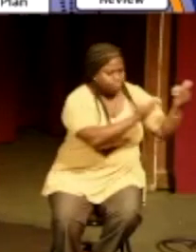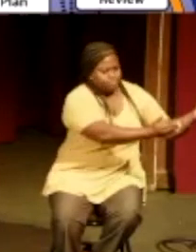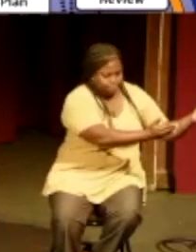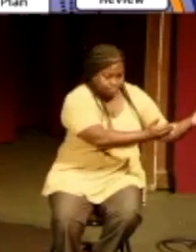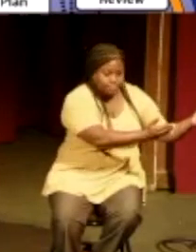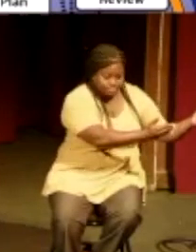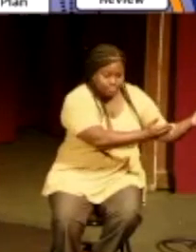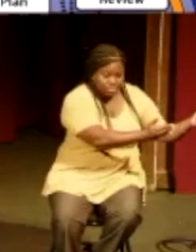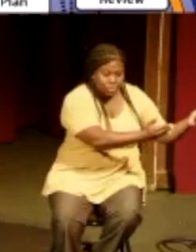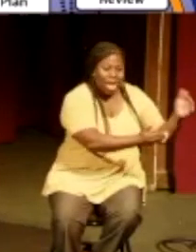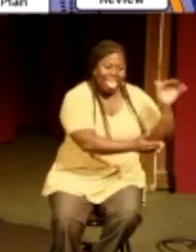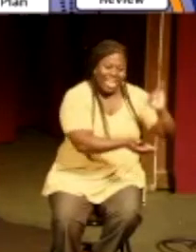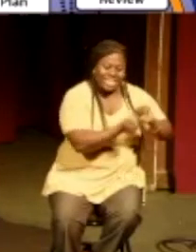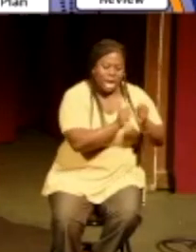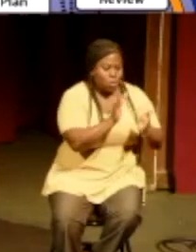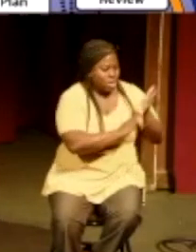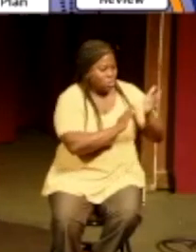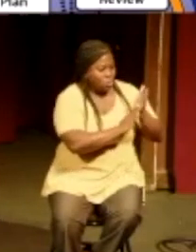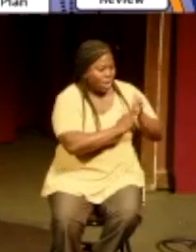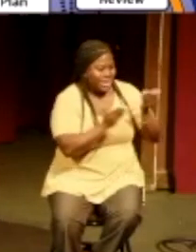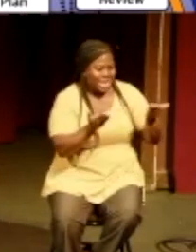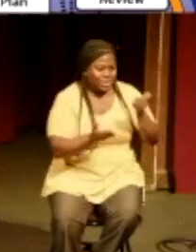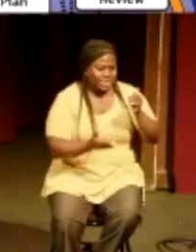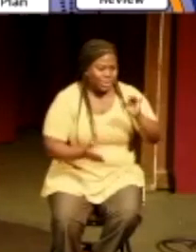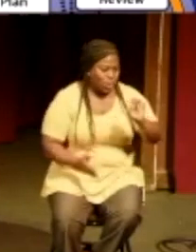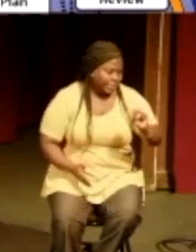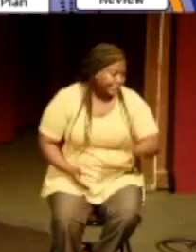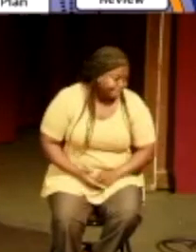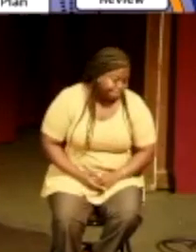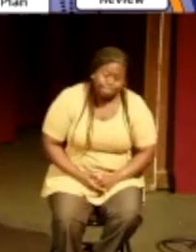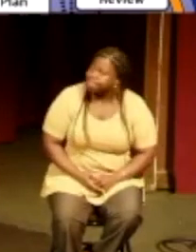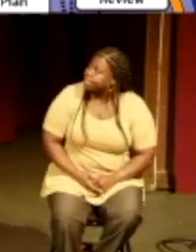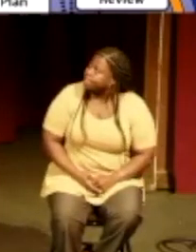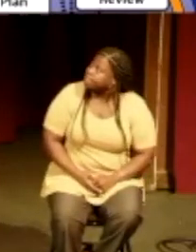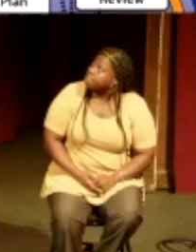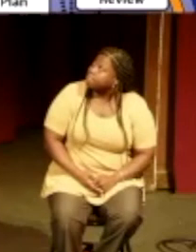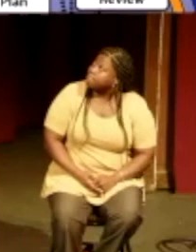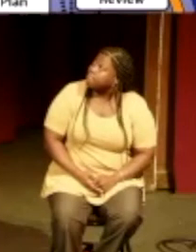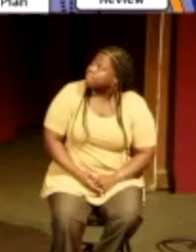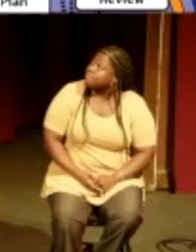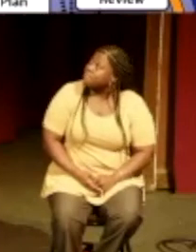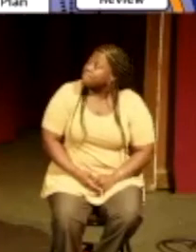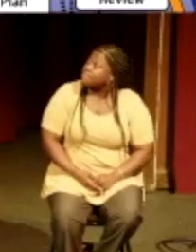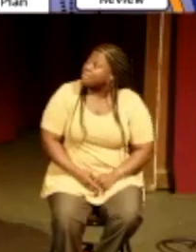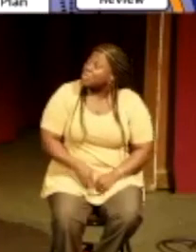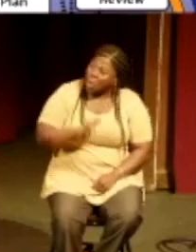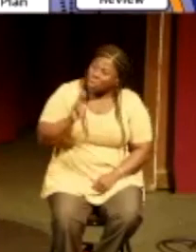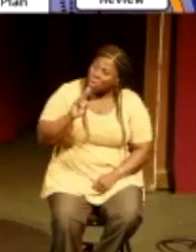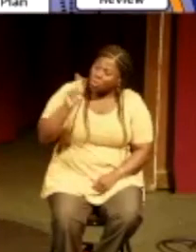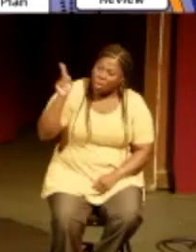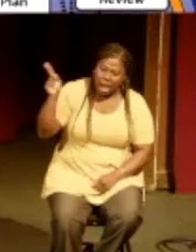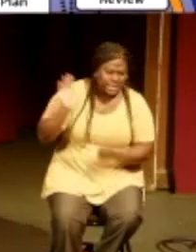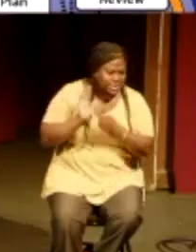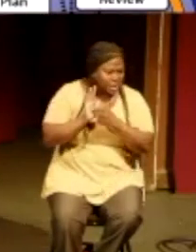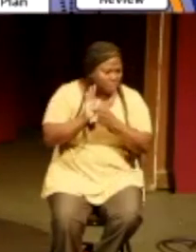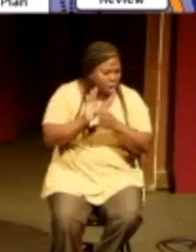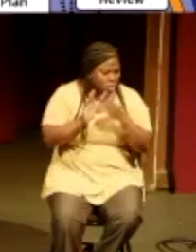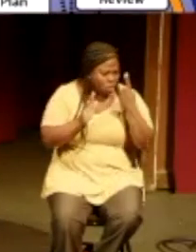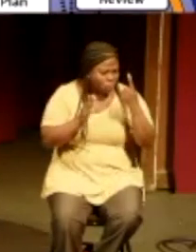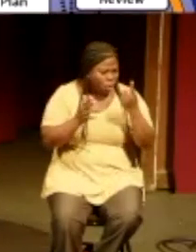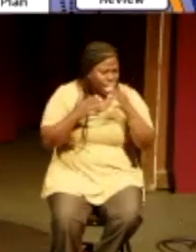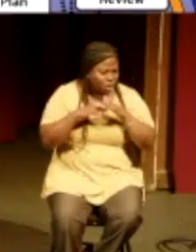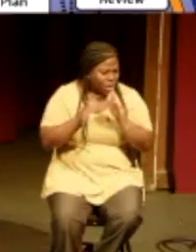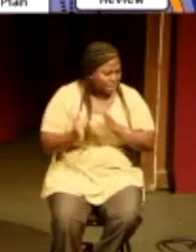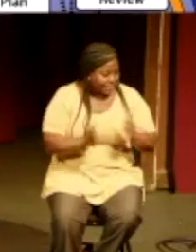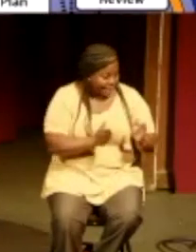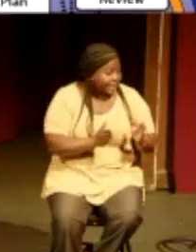the way we operate here at the College of Sequoias. And then on the right, we have our model for integrated planning, and what this does is ensures that